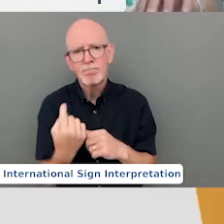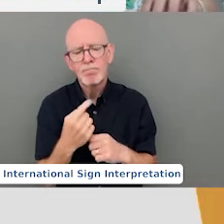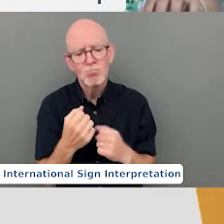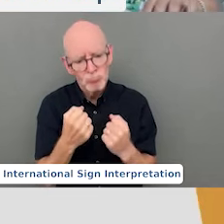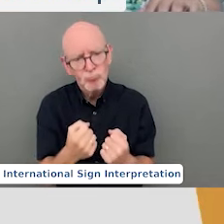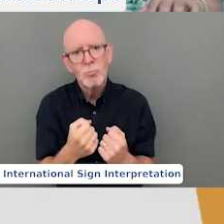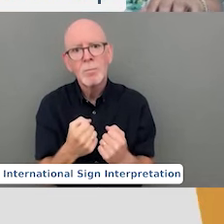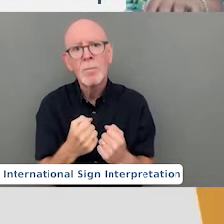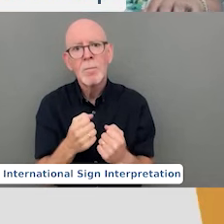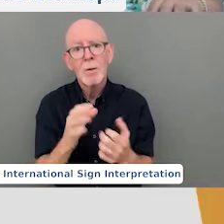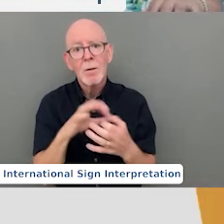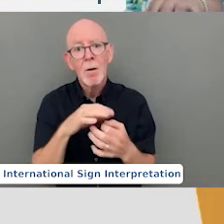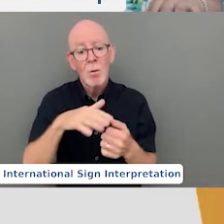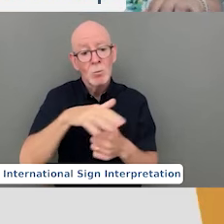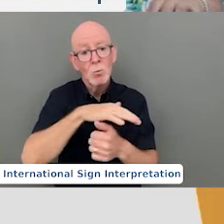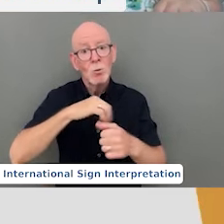Next.